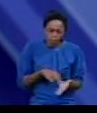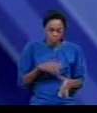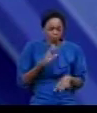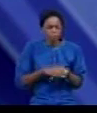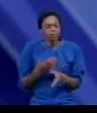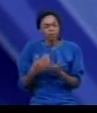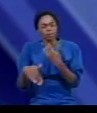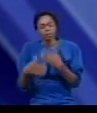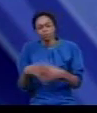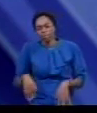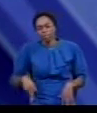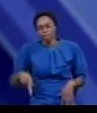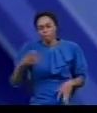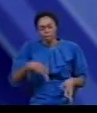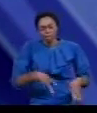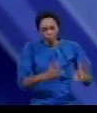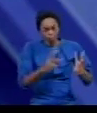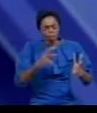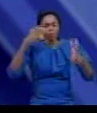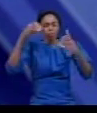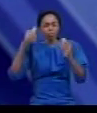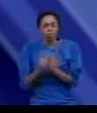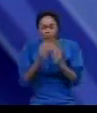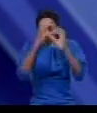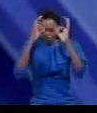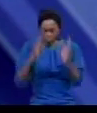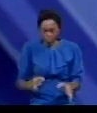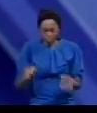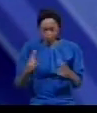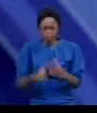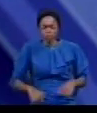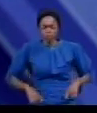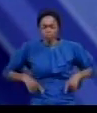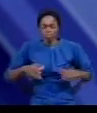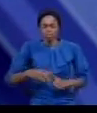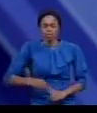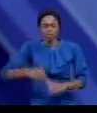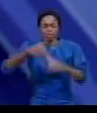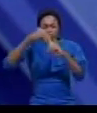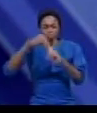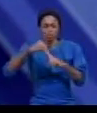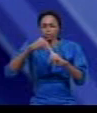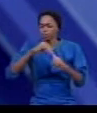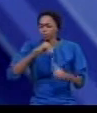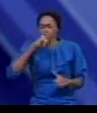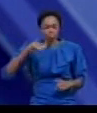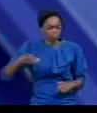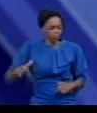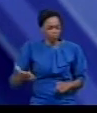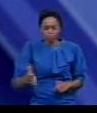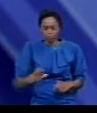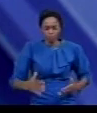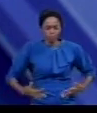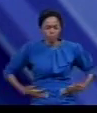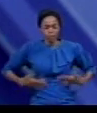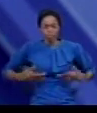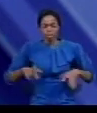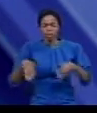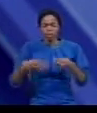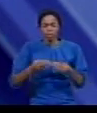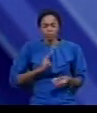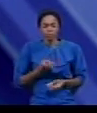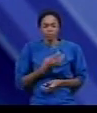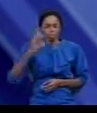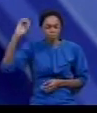highway with determination to live uncommon, unique, and uncompromising life. And give us the grace